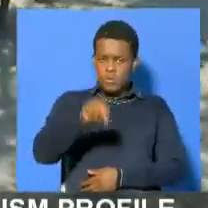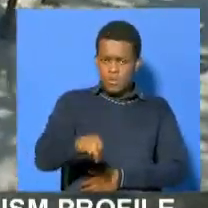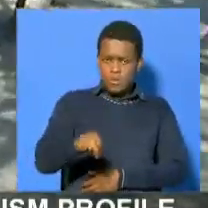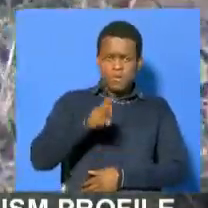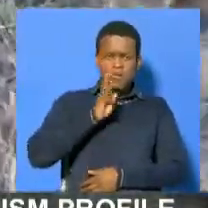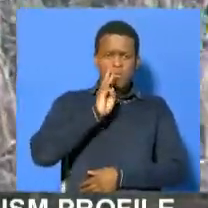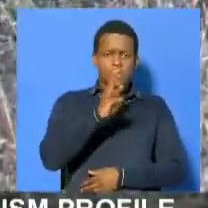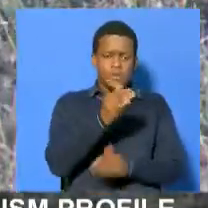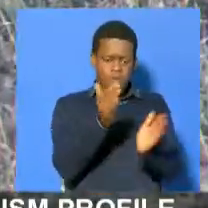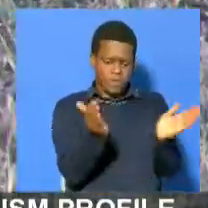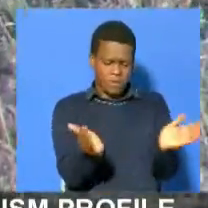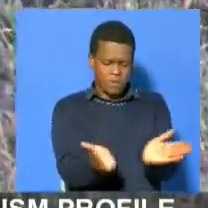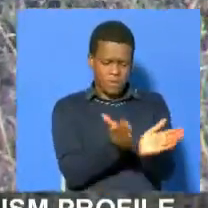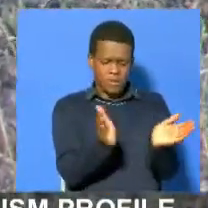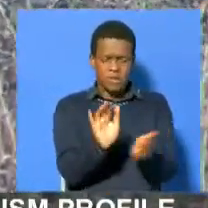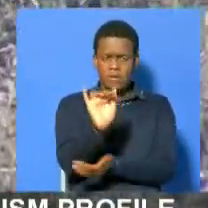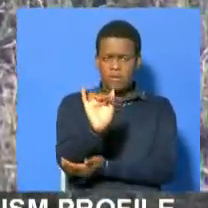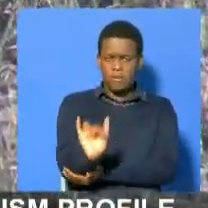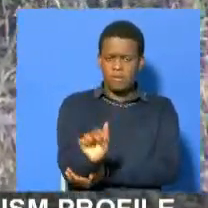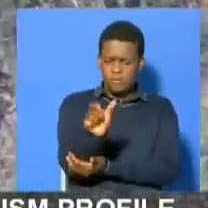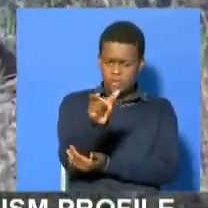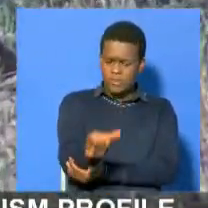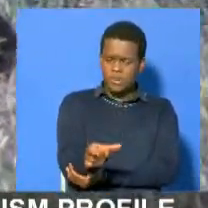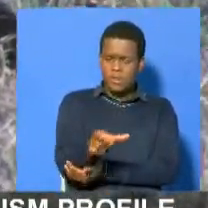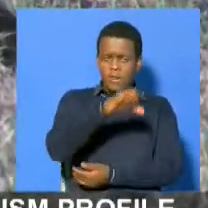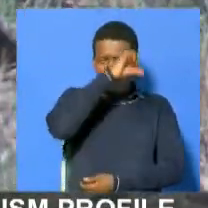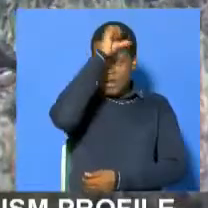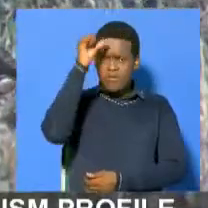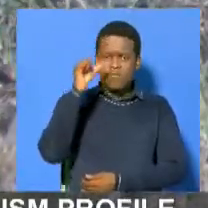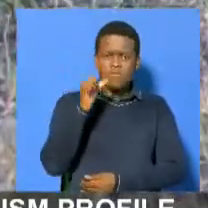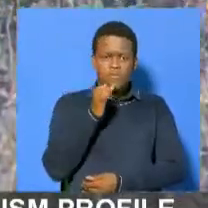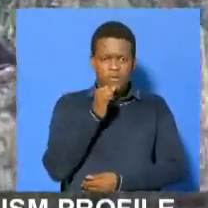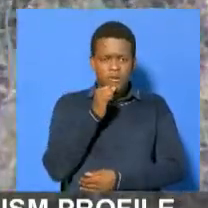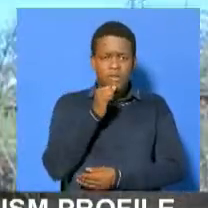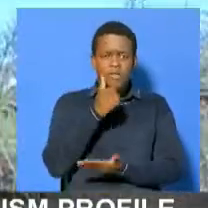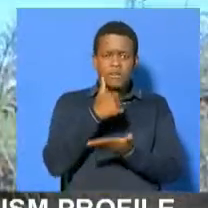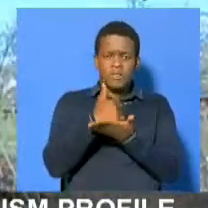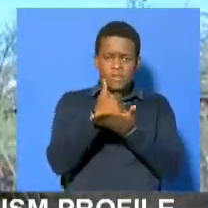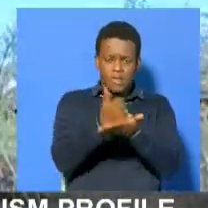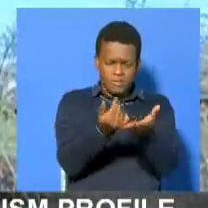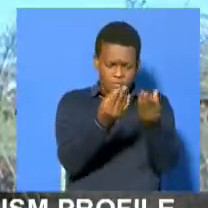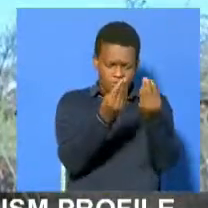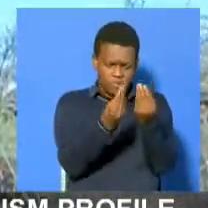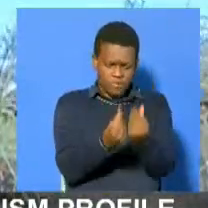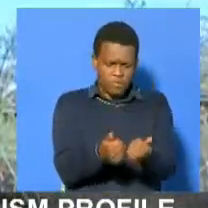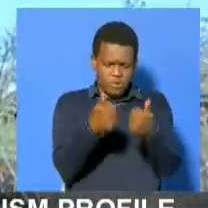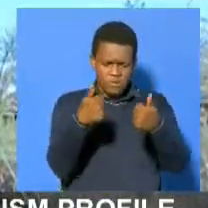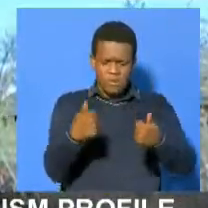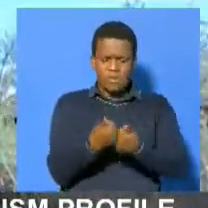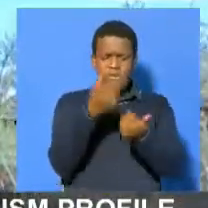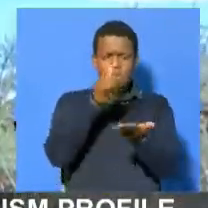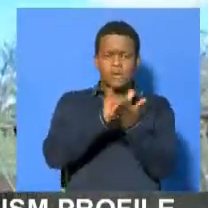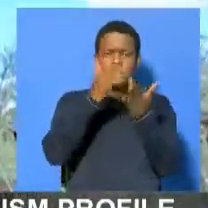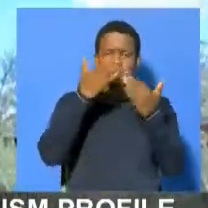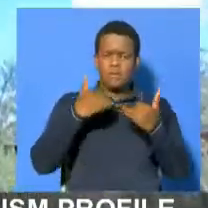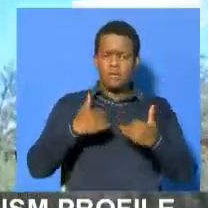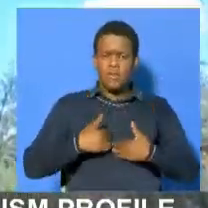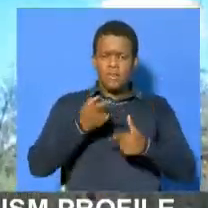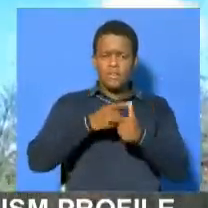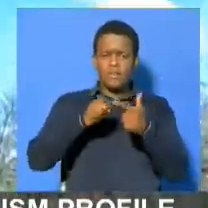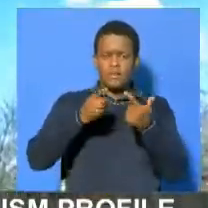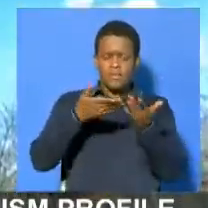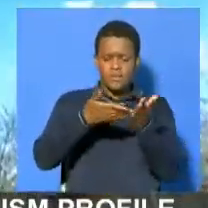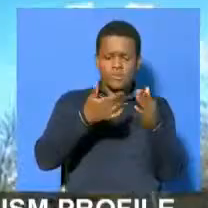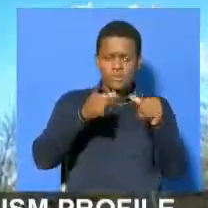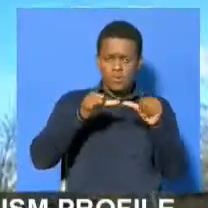industry in Africa, as she will virtually address this year's African Youth Tourism Festival taking place in